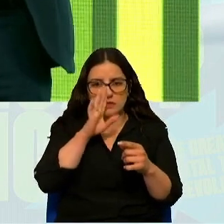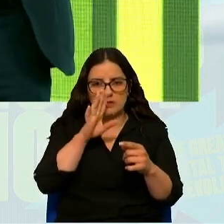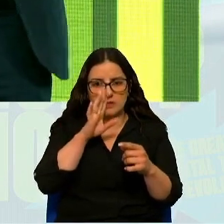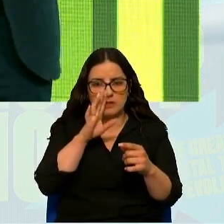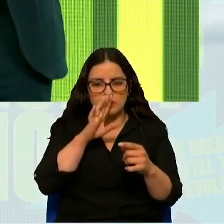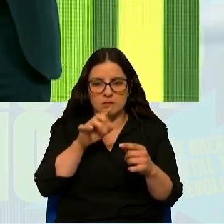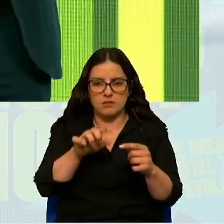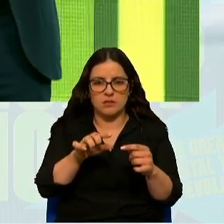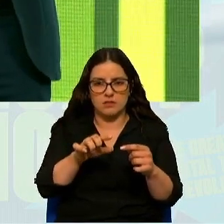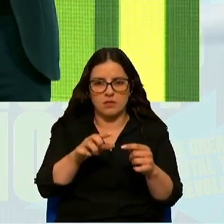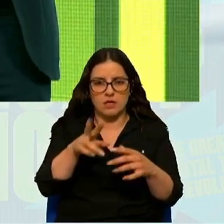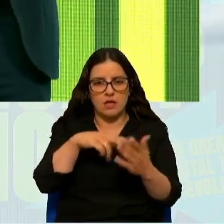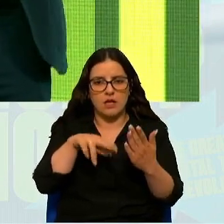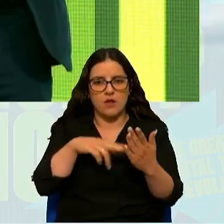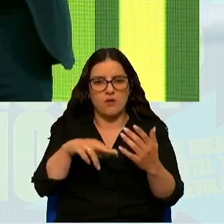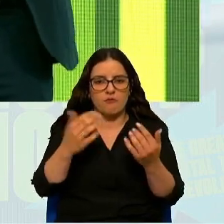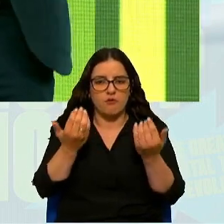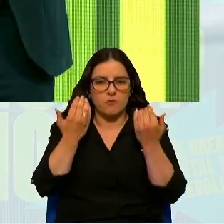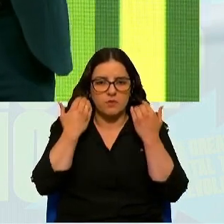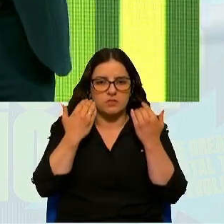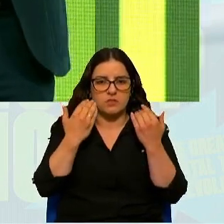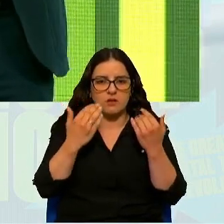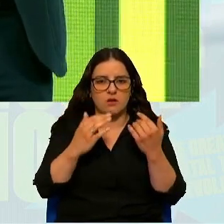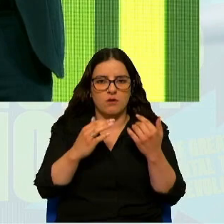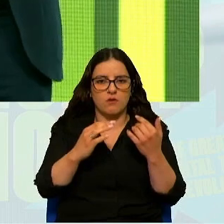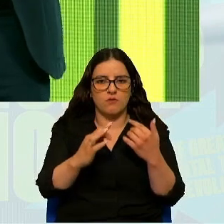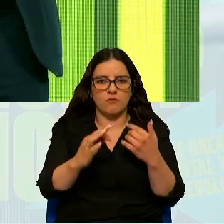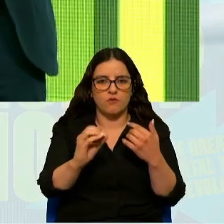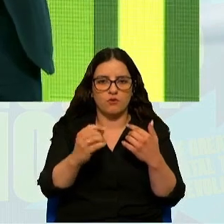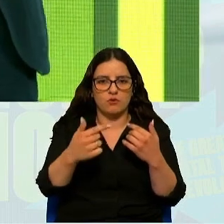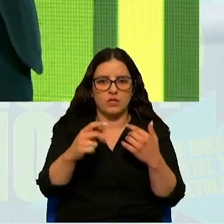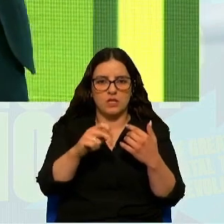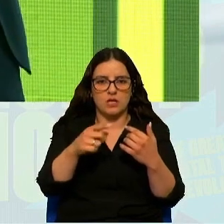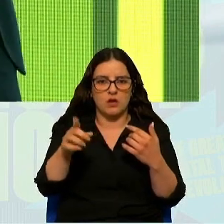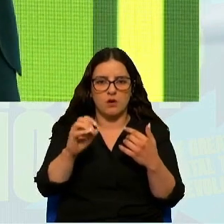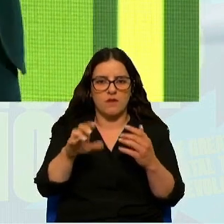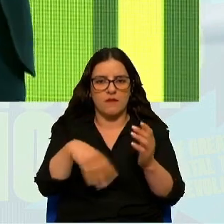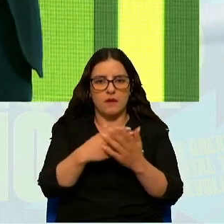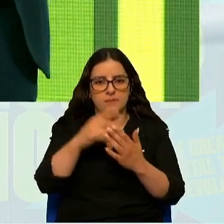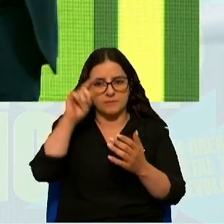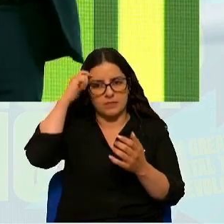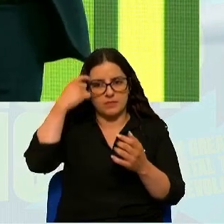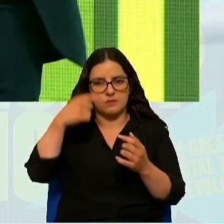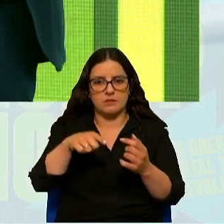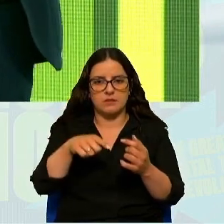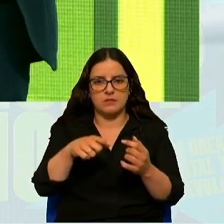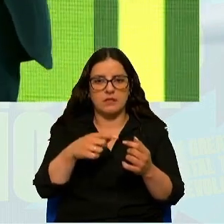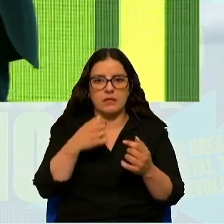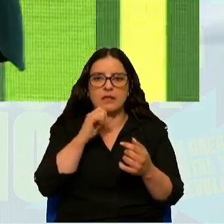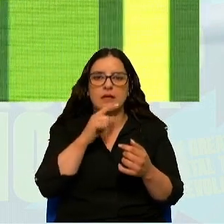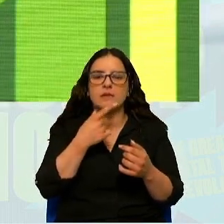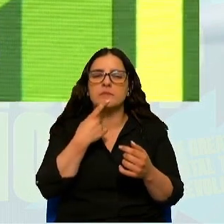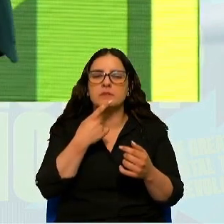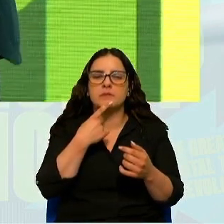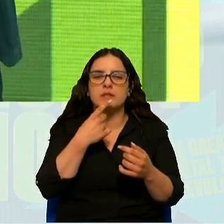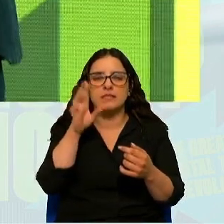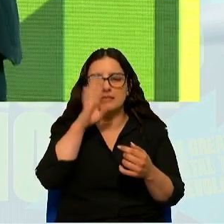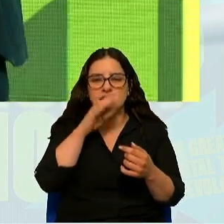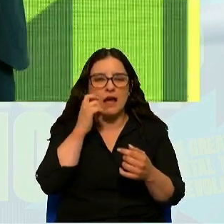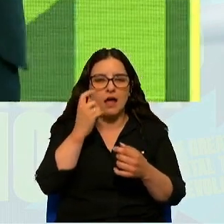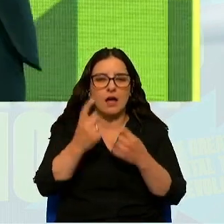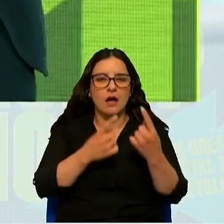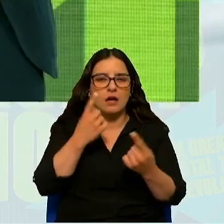we embed it in a proton, if we read that information, we're disturbing the photon. We